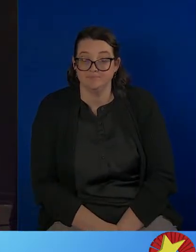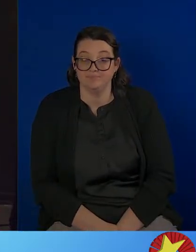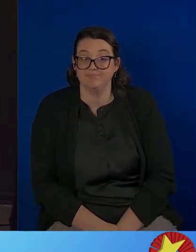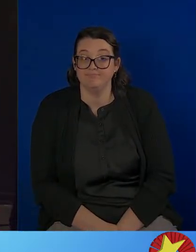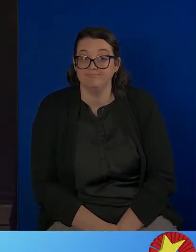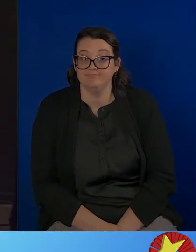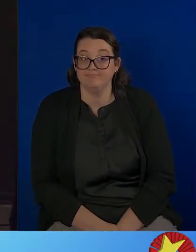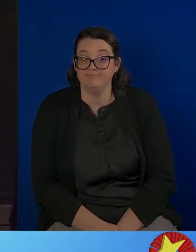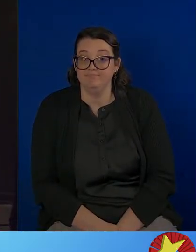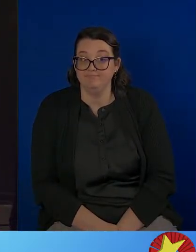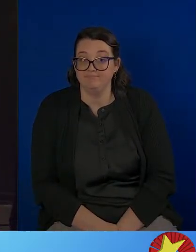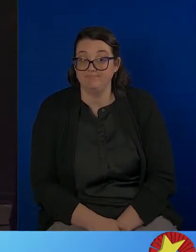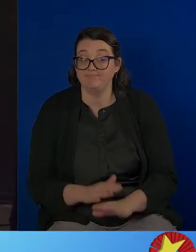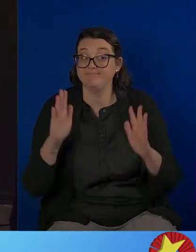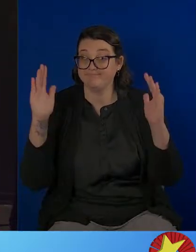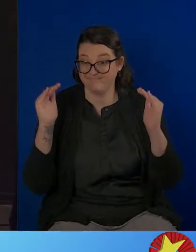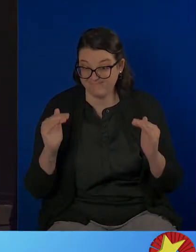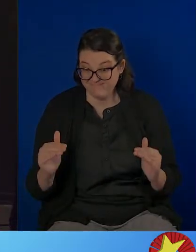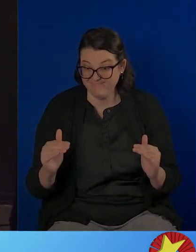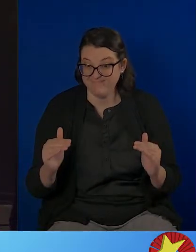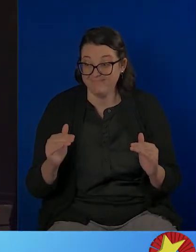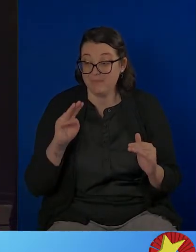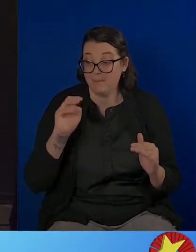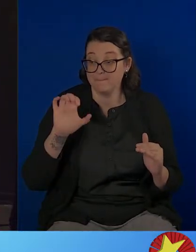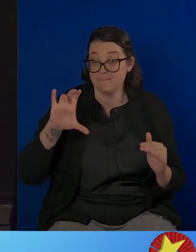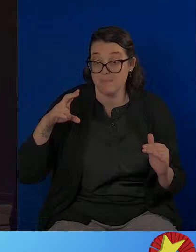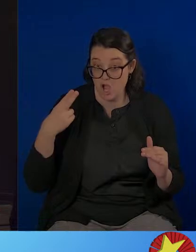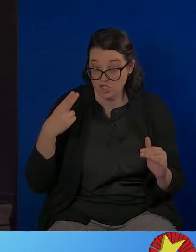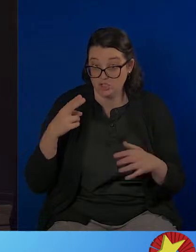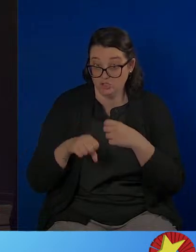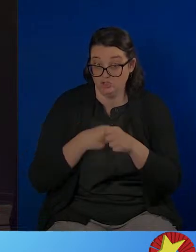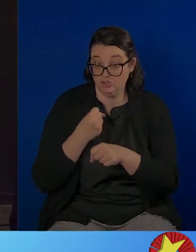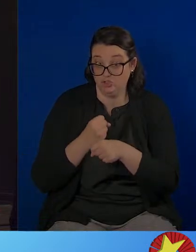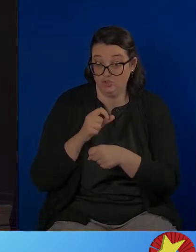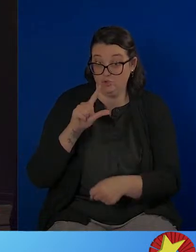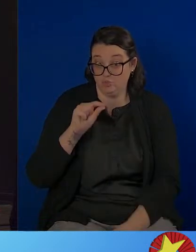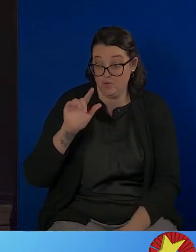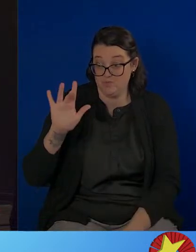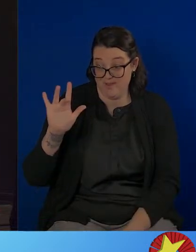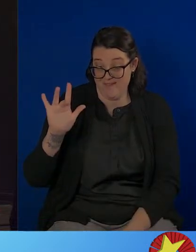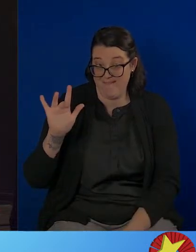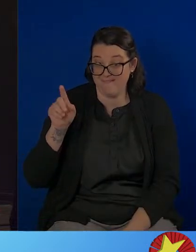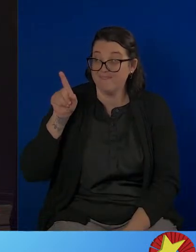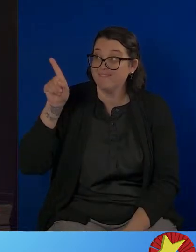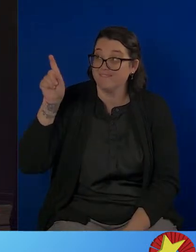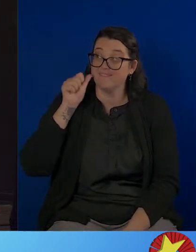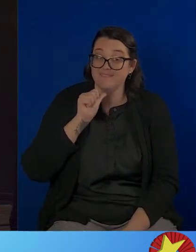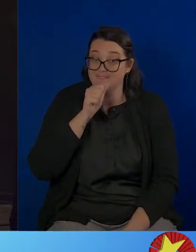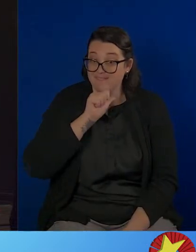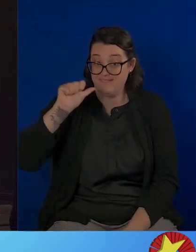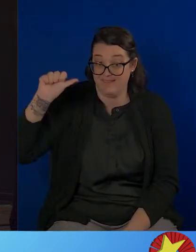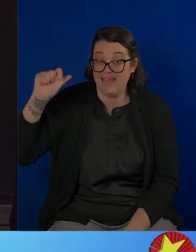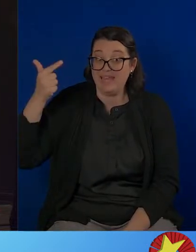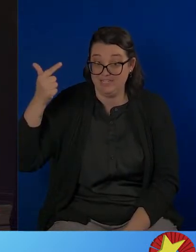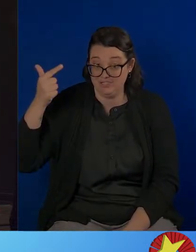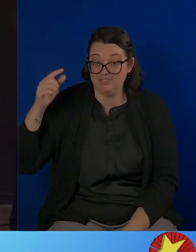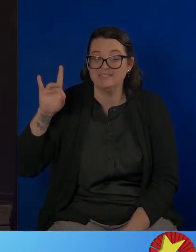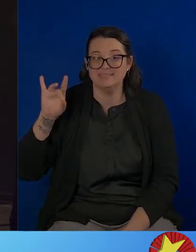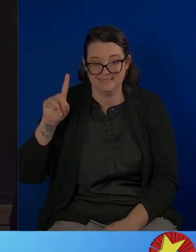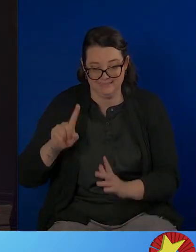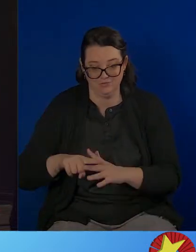And then, in March of 2025, the Arizona Auditor General initiated